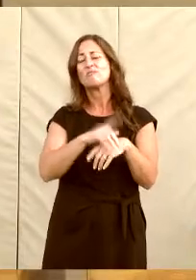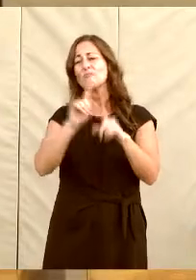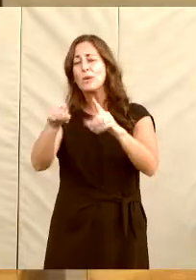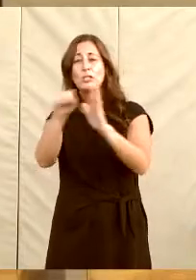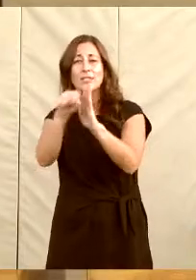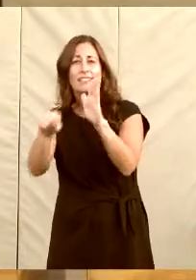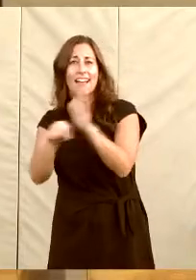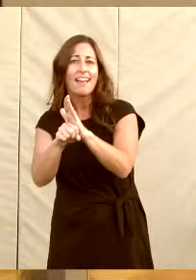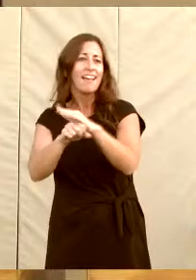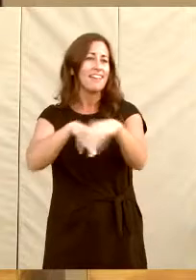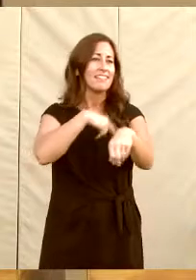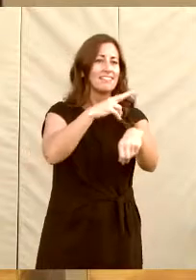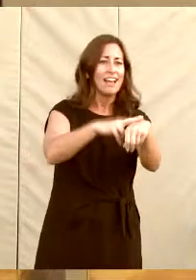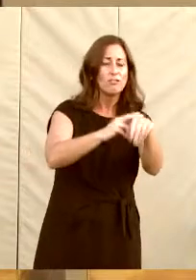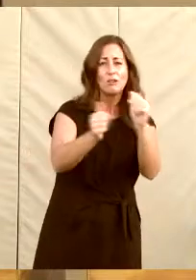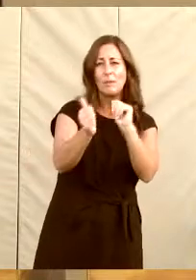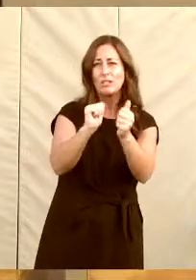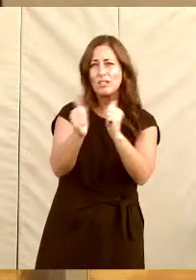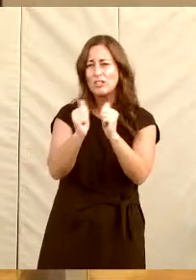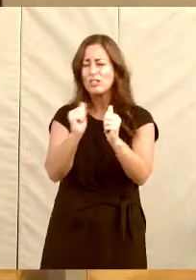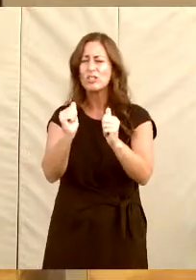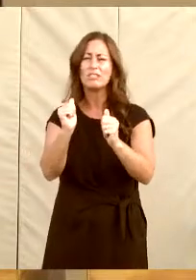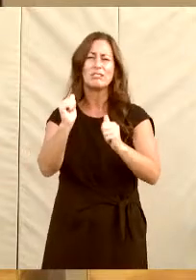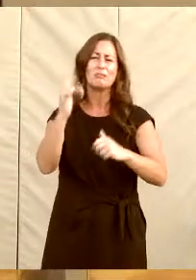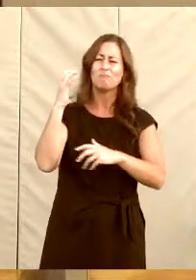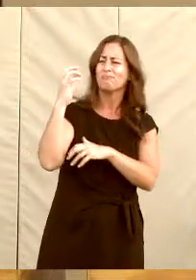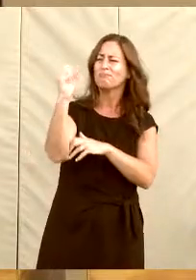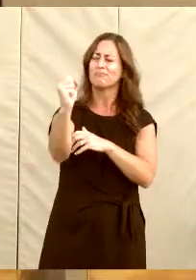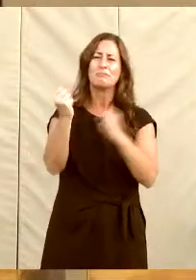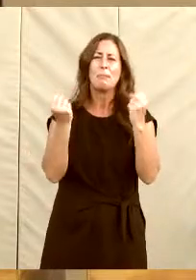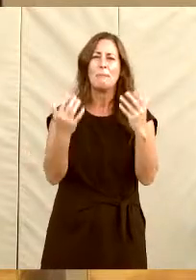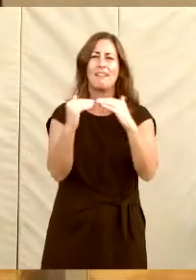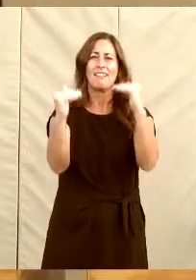national competitions and excelled at so many levels.